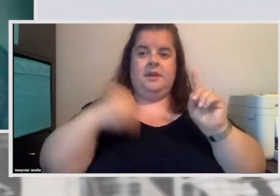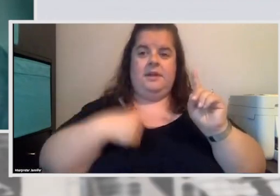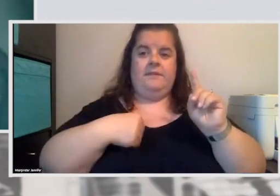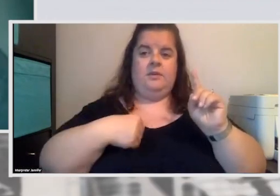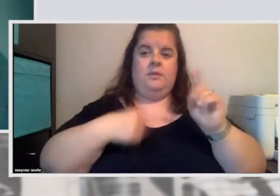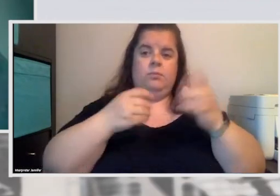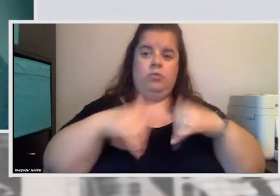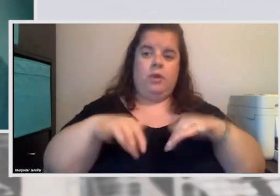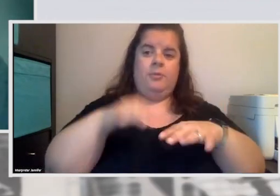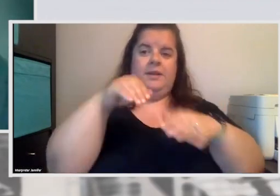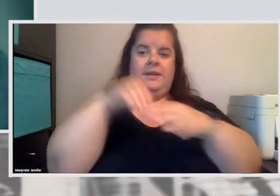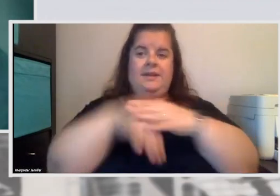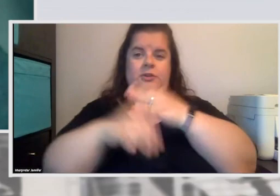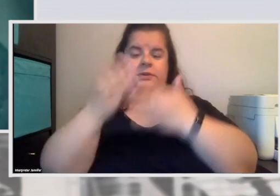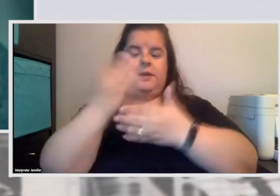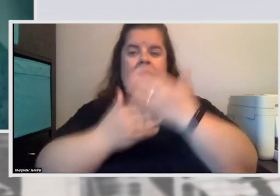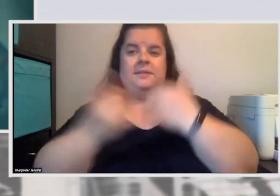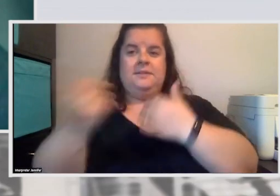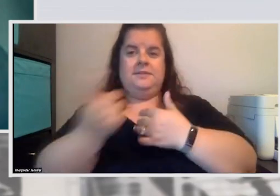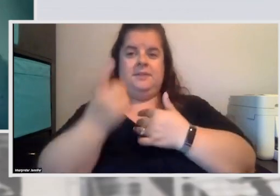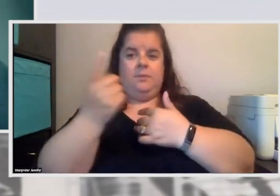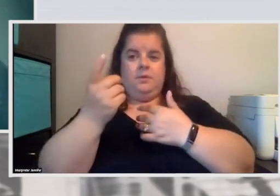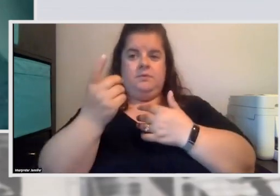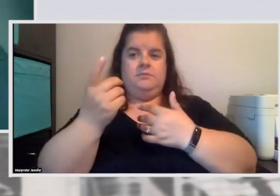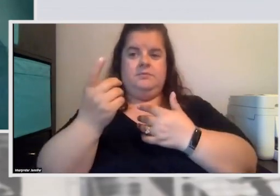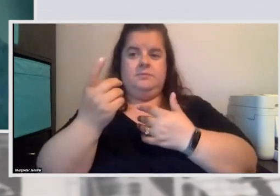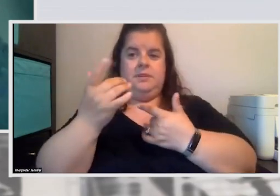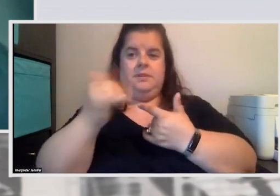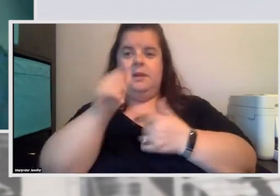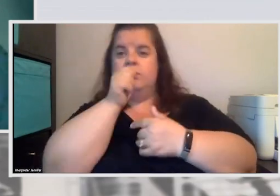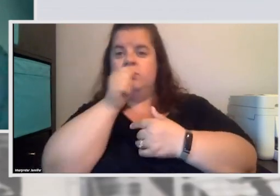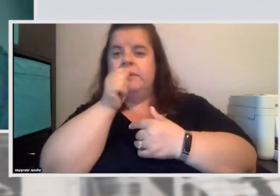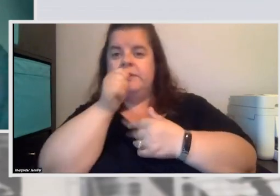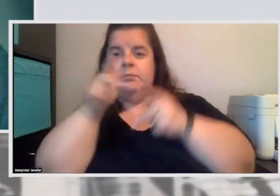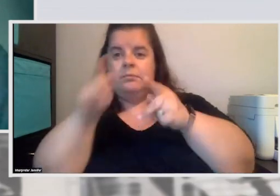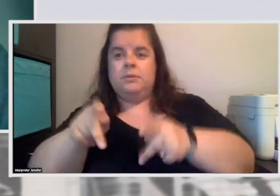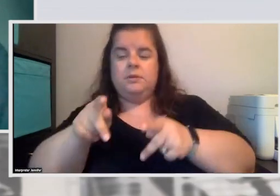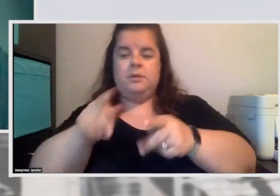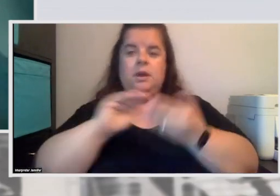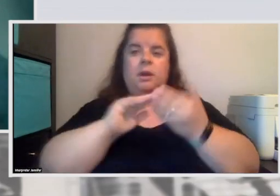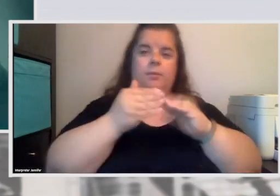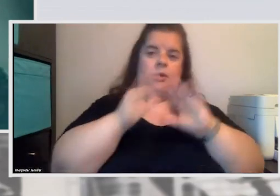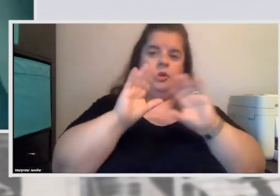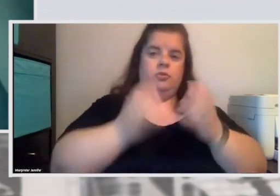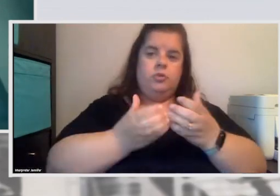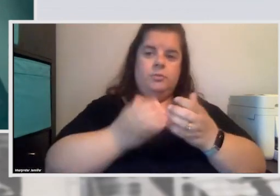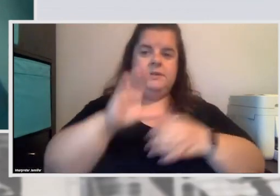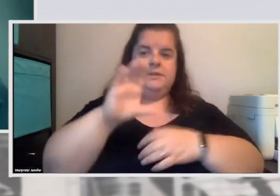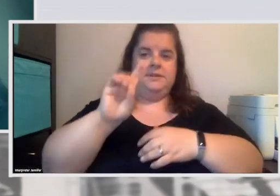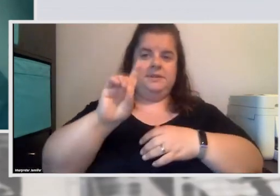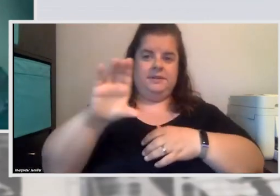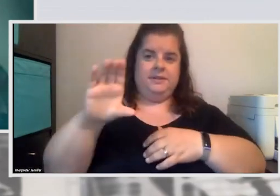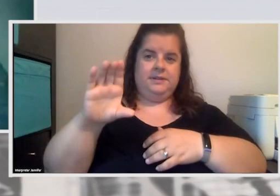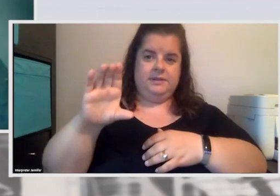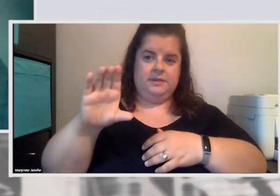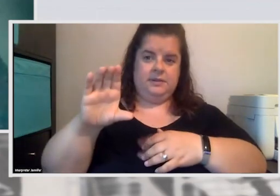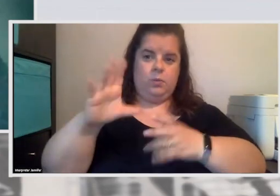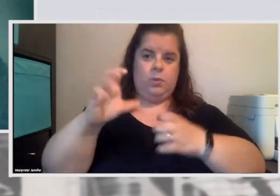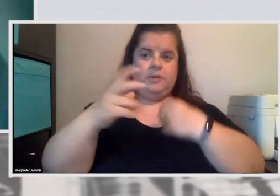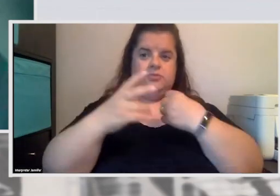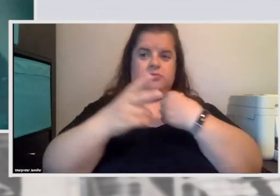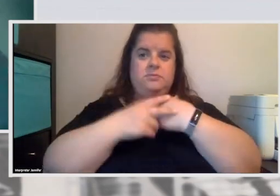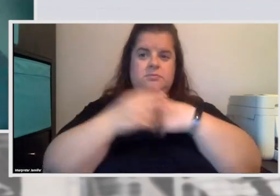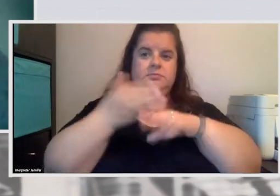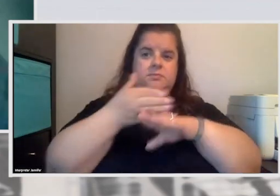into the hands of someone, be that a private individual or a community group or CDC that wants to rehabilitate it before